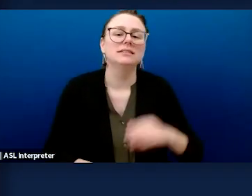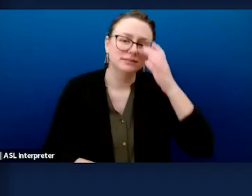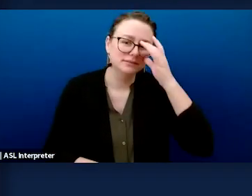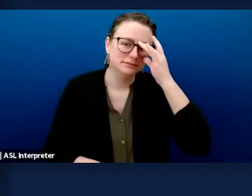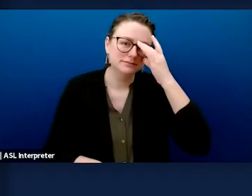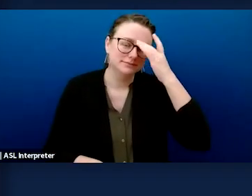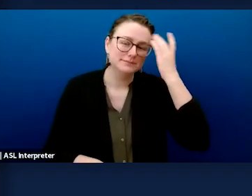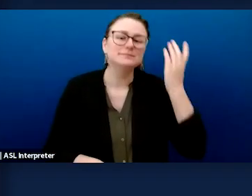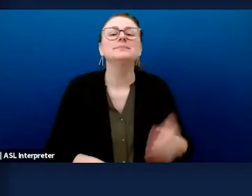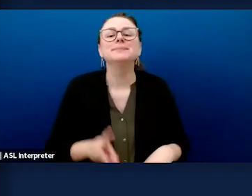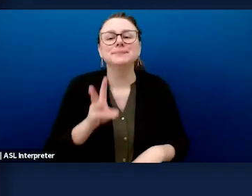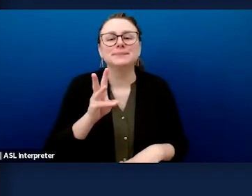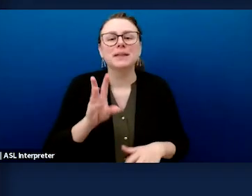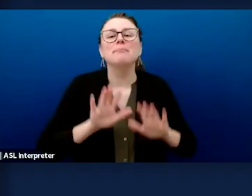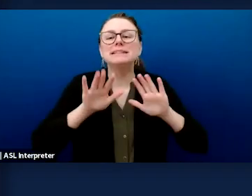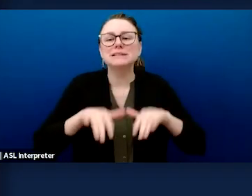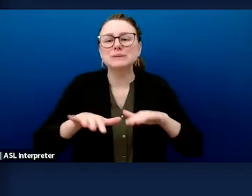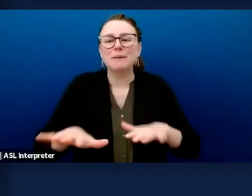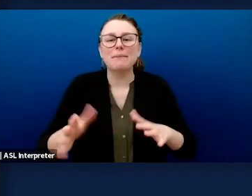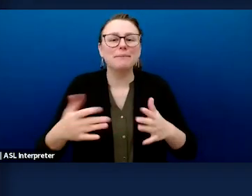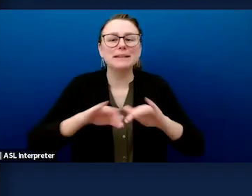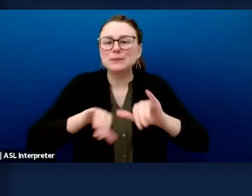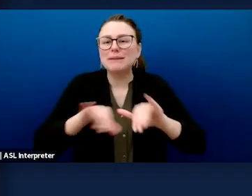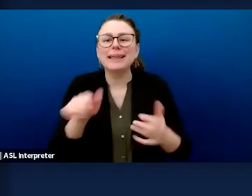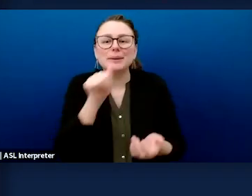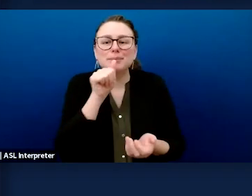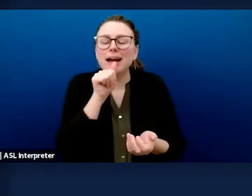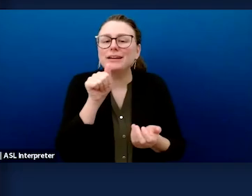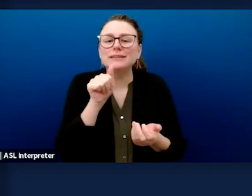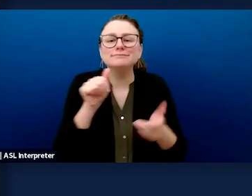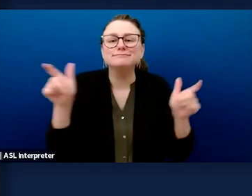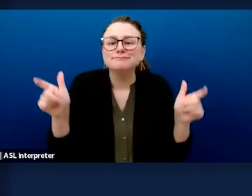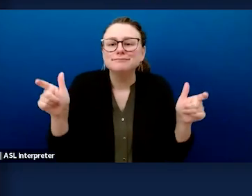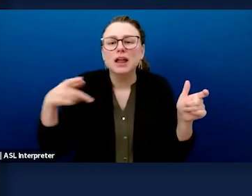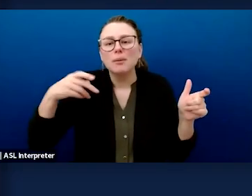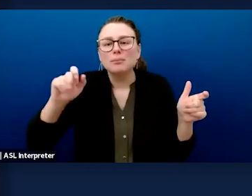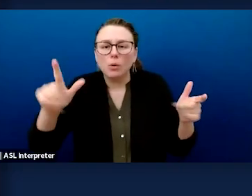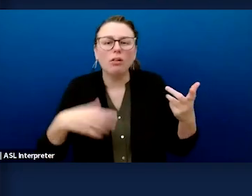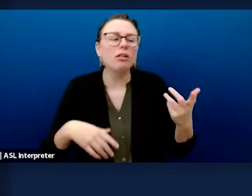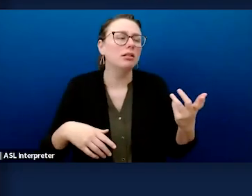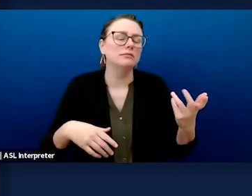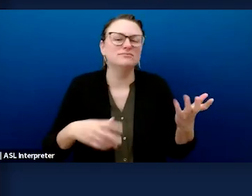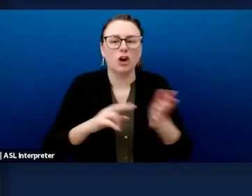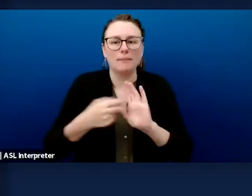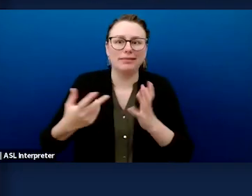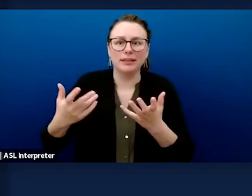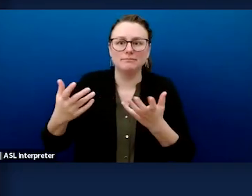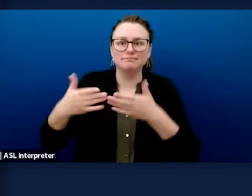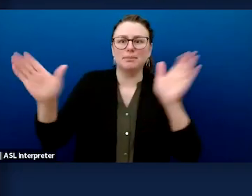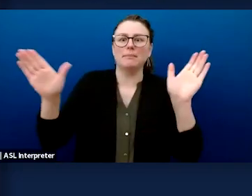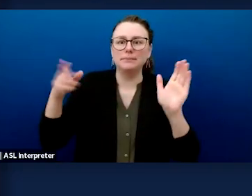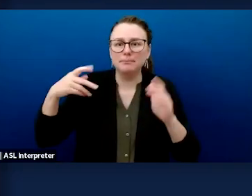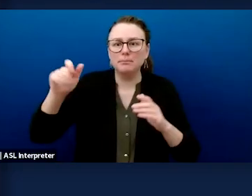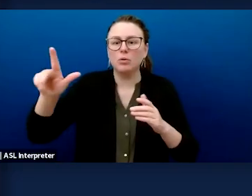mostly swimming in, in private pool, I mean, or commercial pools, obviously, where